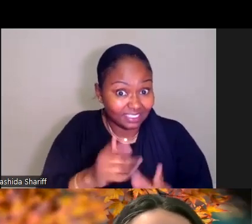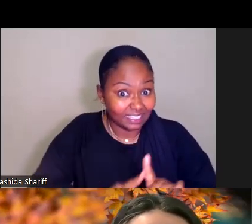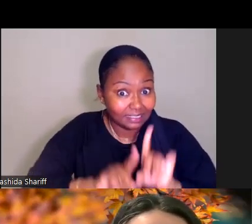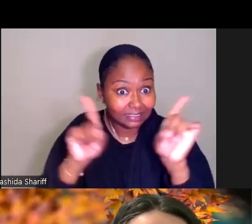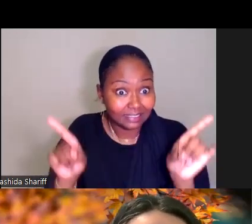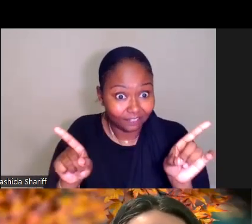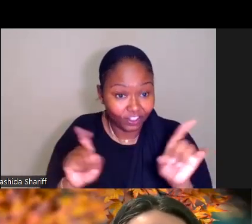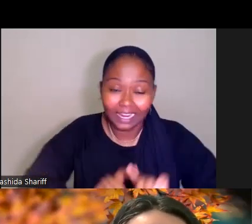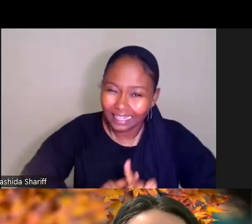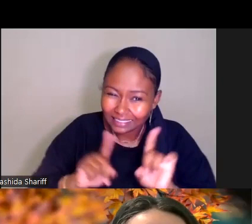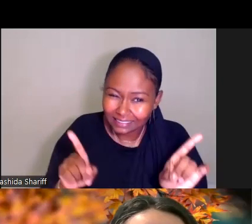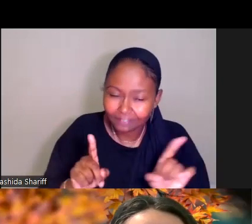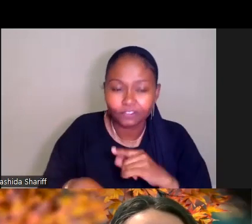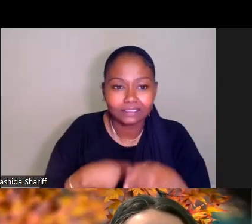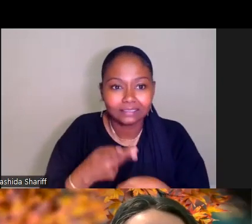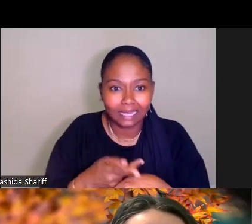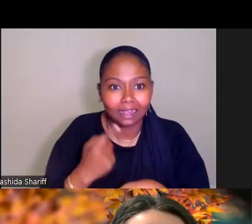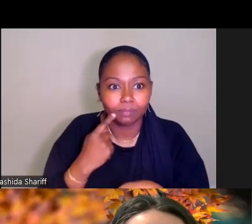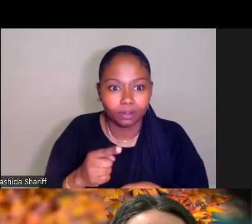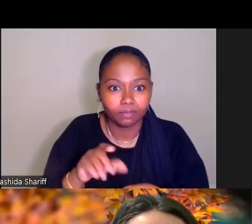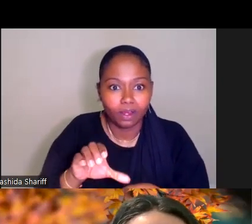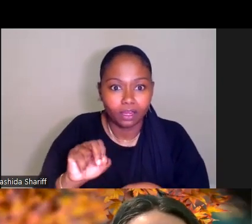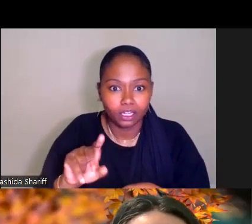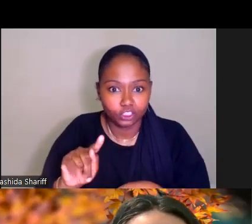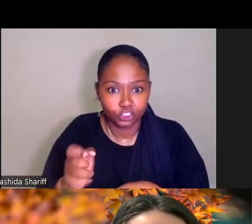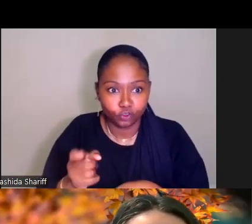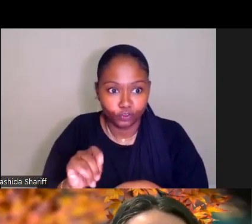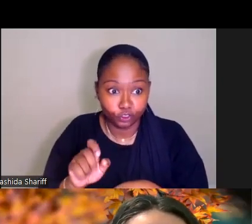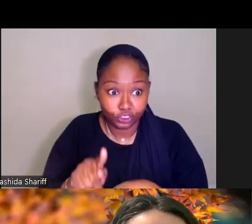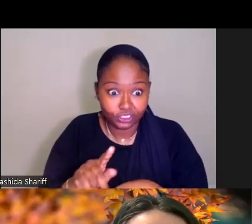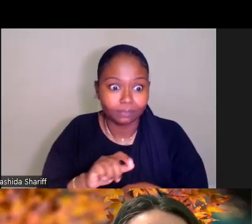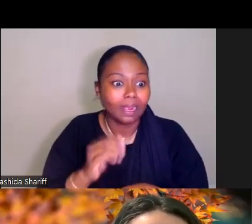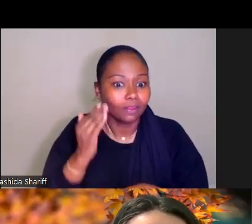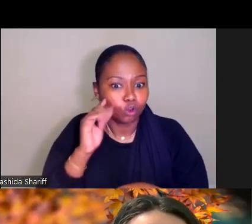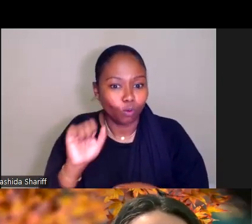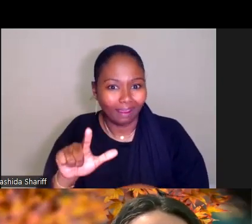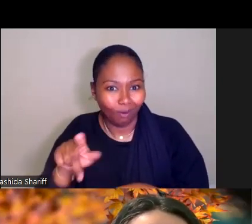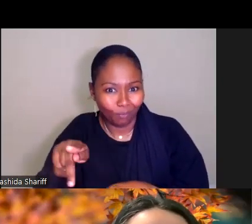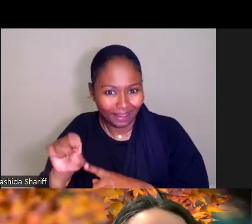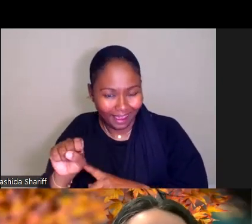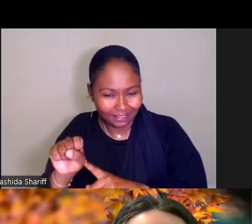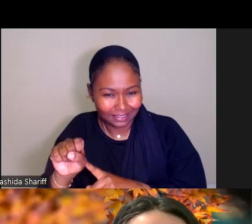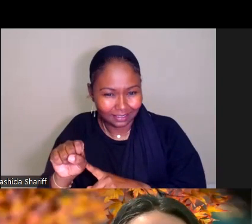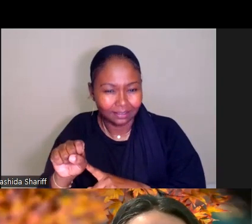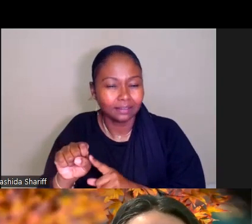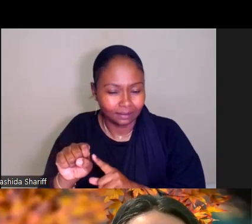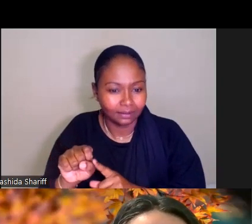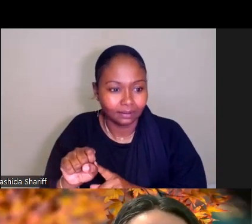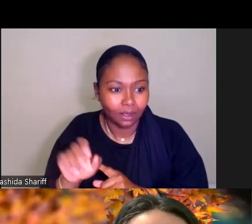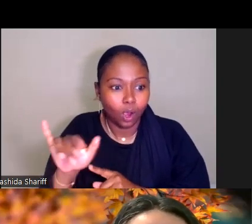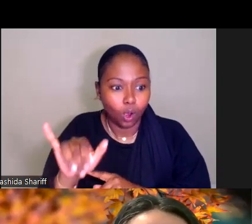is a different type of conservatorship from what is known as LPS conservatorship, also known as Lanterman Petra